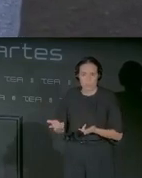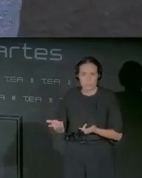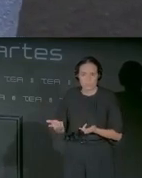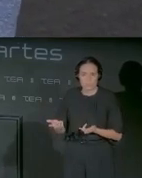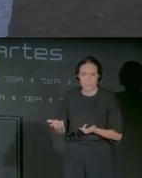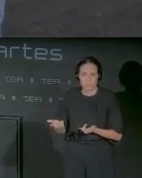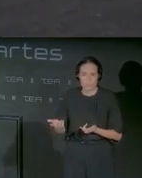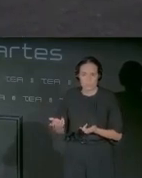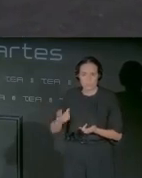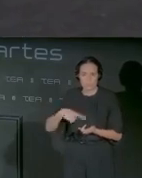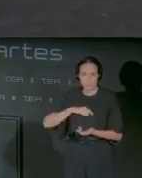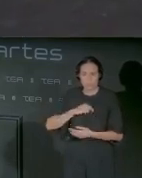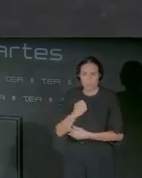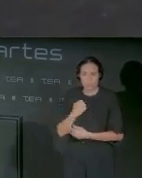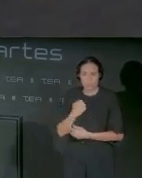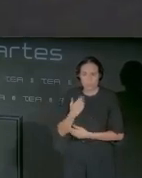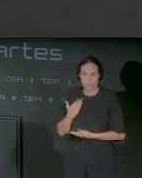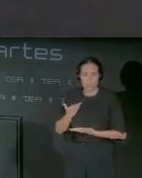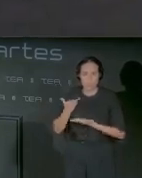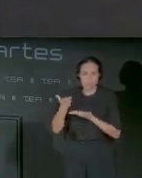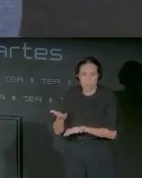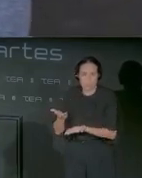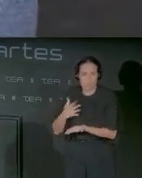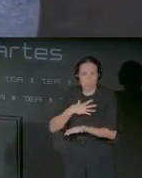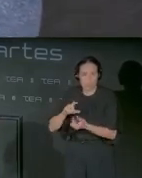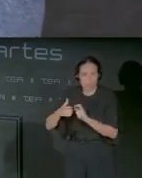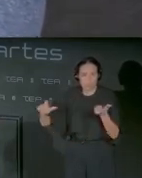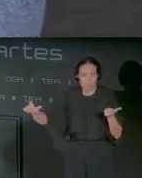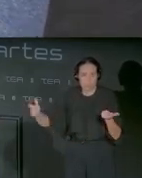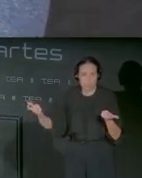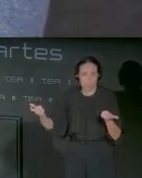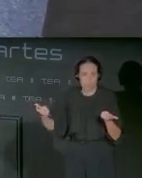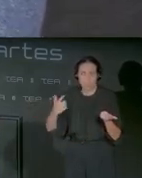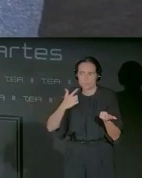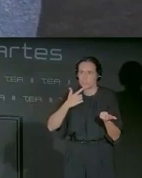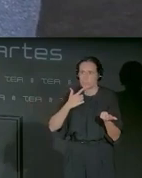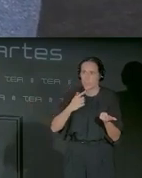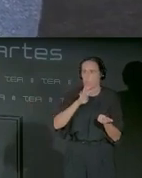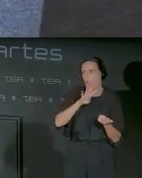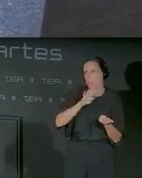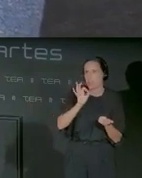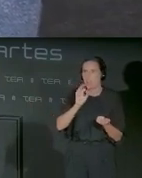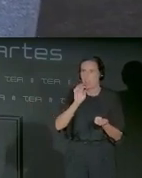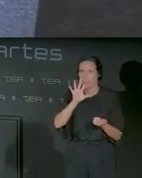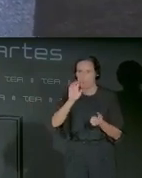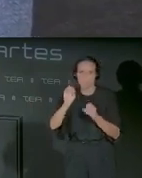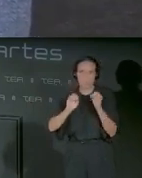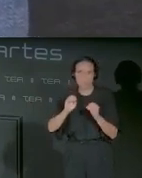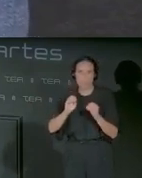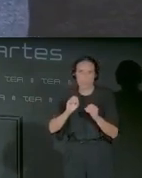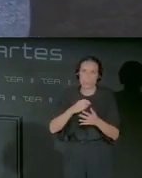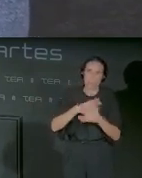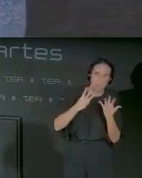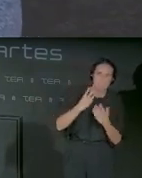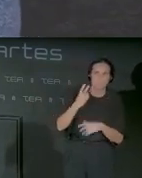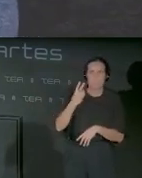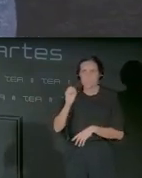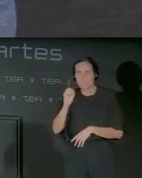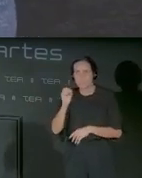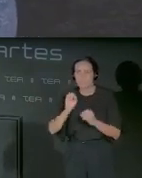say they're 4%, 5%, 20%, 18%. They say you can do that. Just give the countries